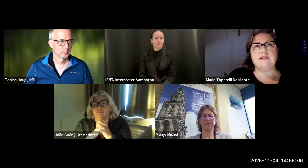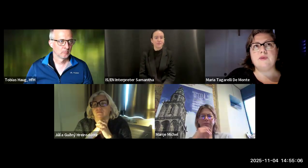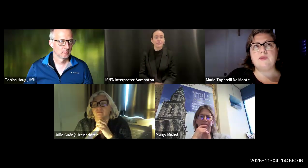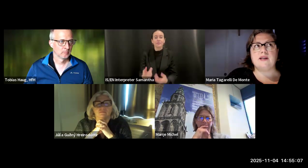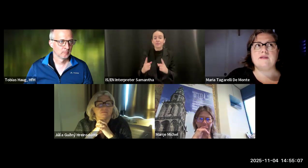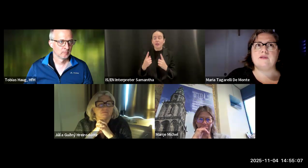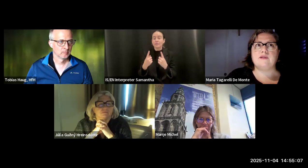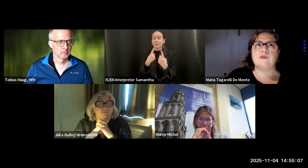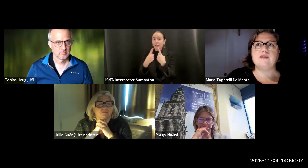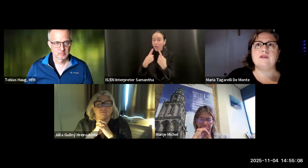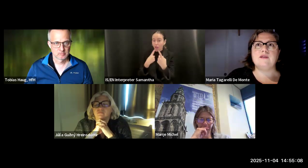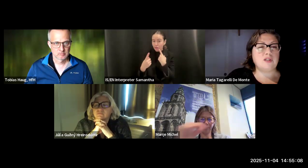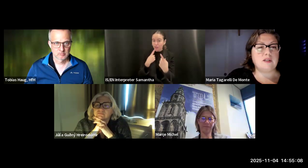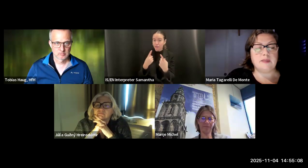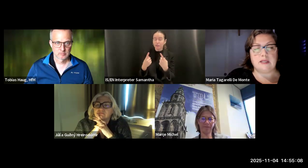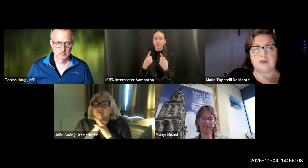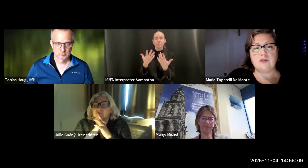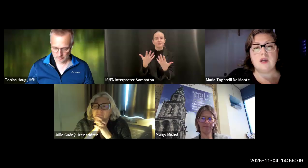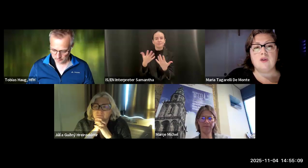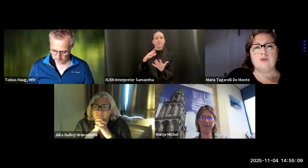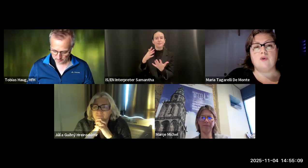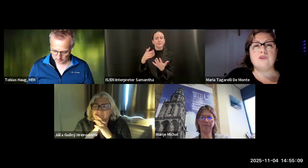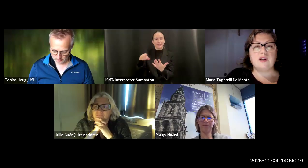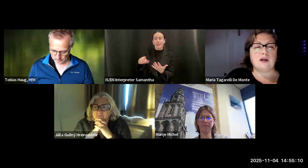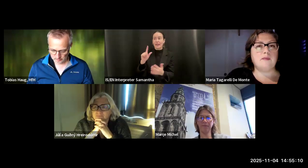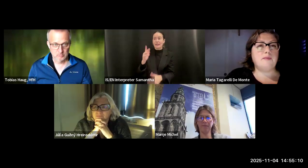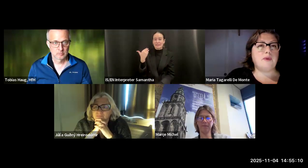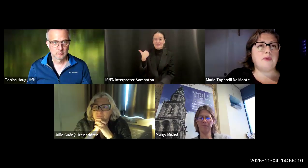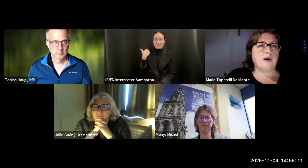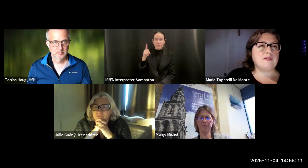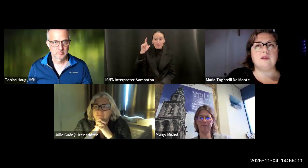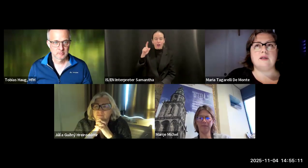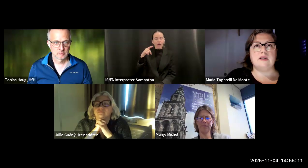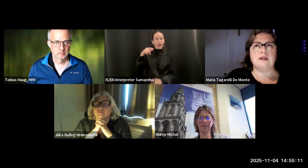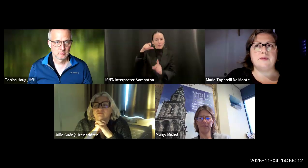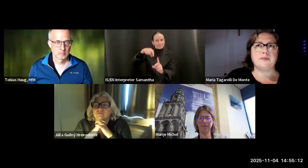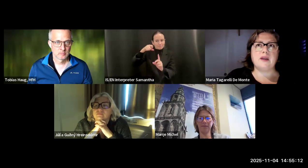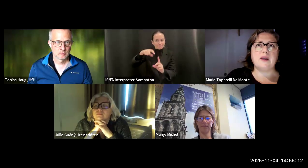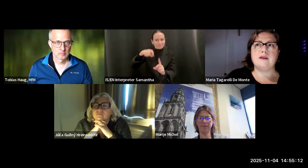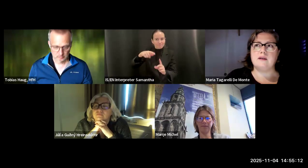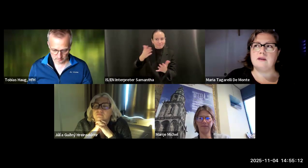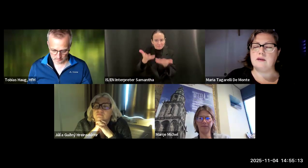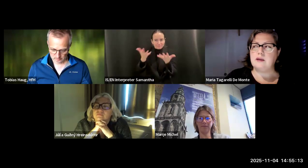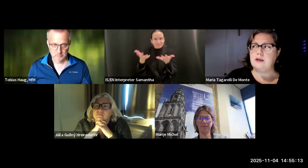approach stimulates students, especially the beginners, to overcome